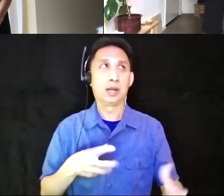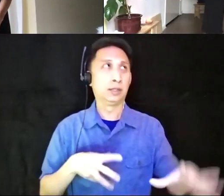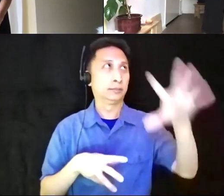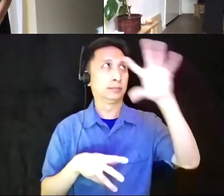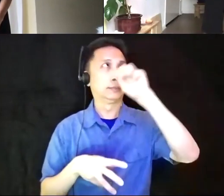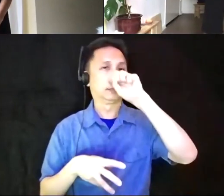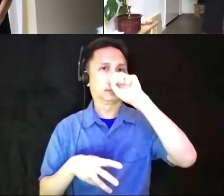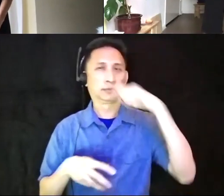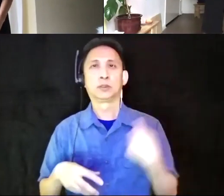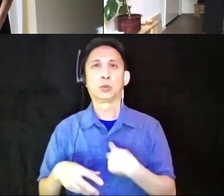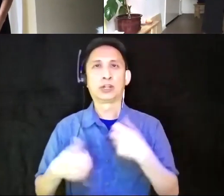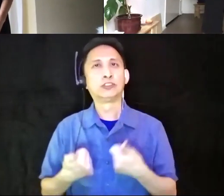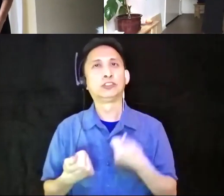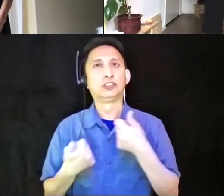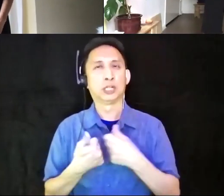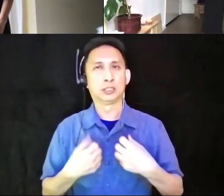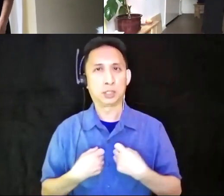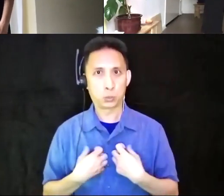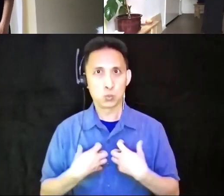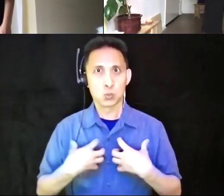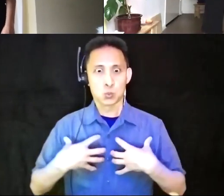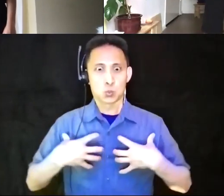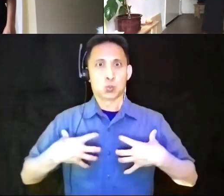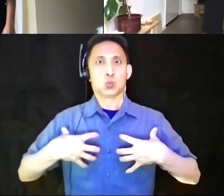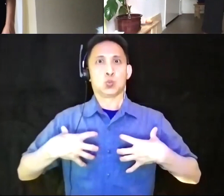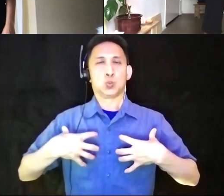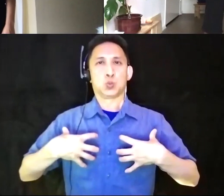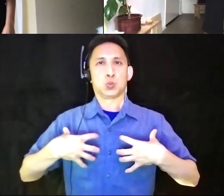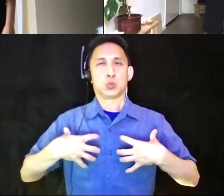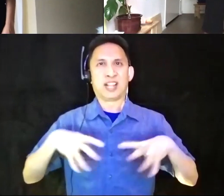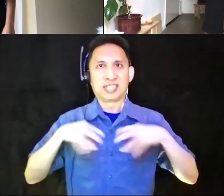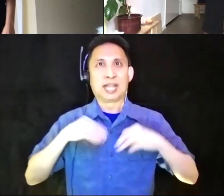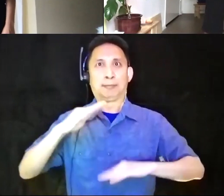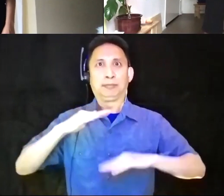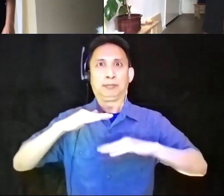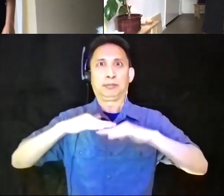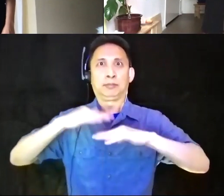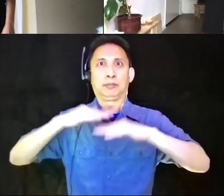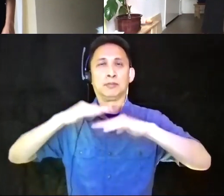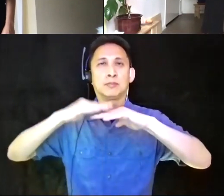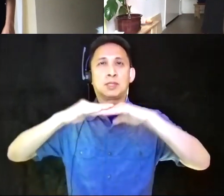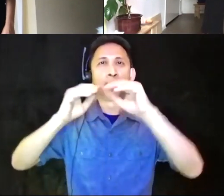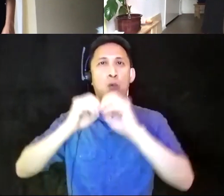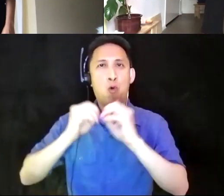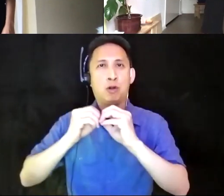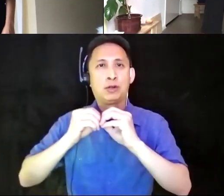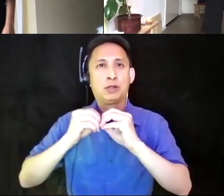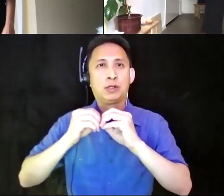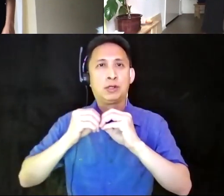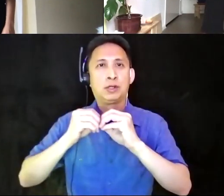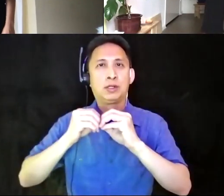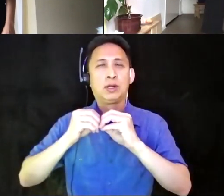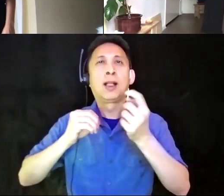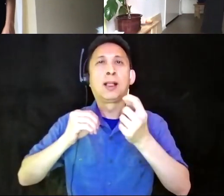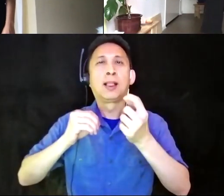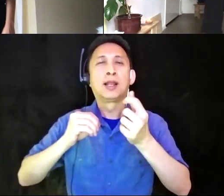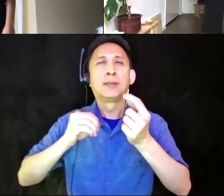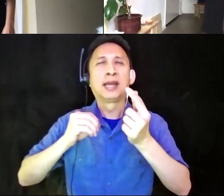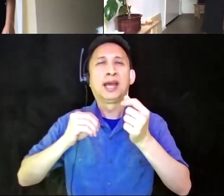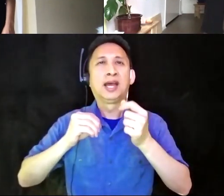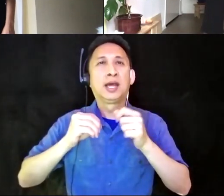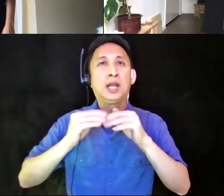challenging our lungs to take in more and more and more. But if a little bit of breath sneaks out in